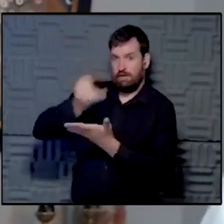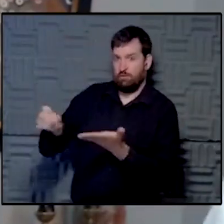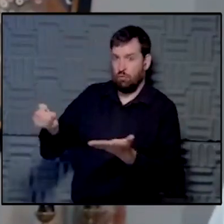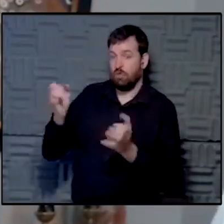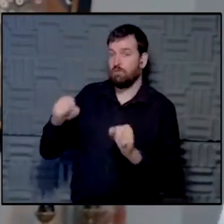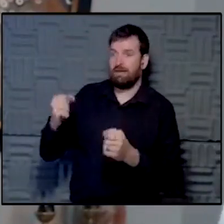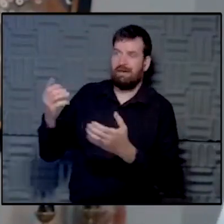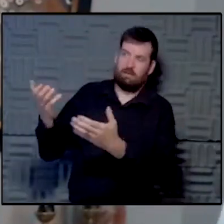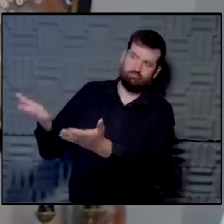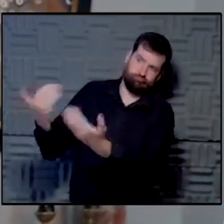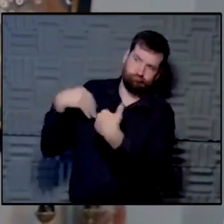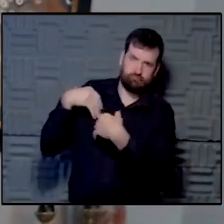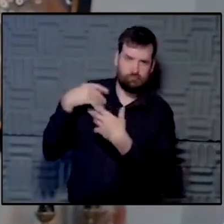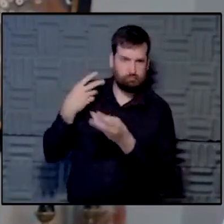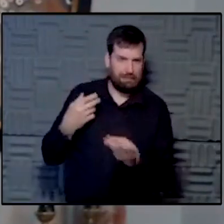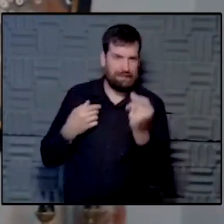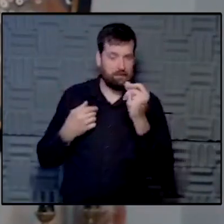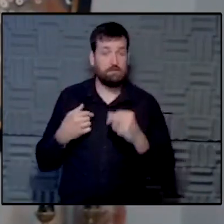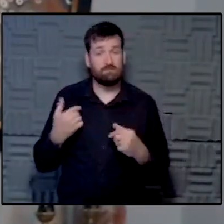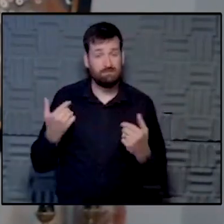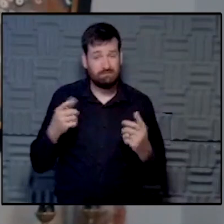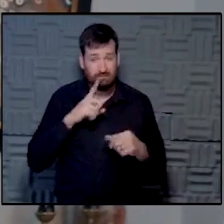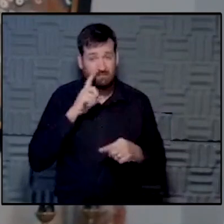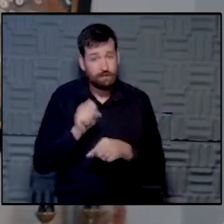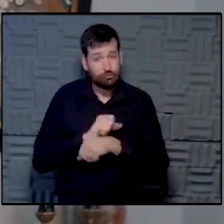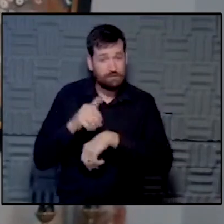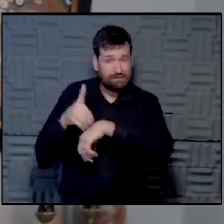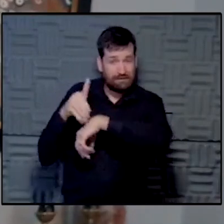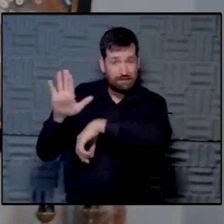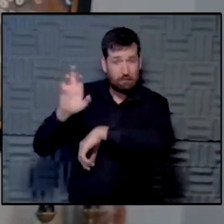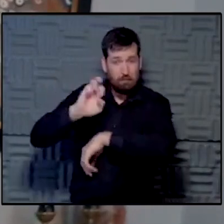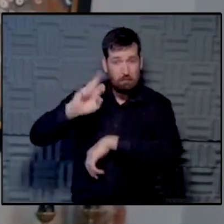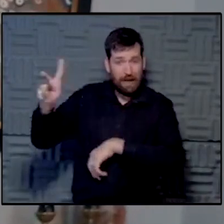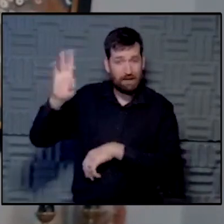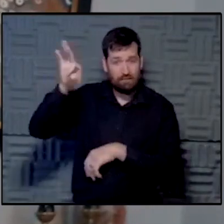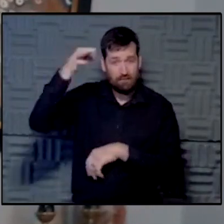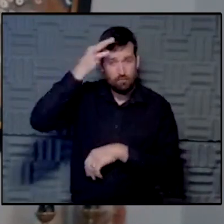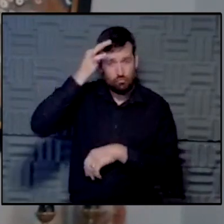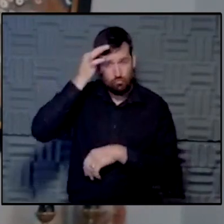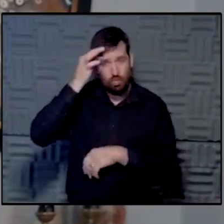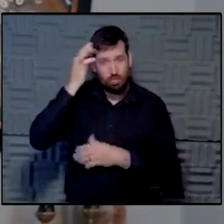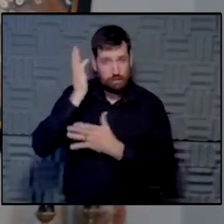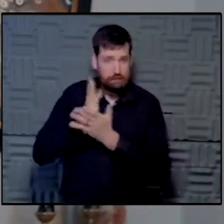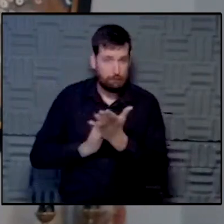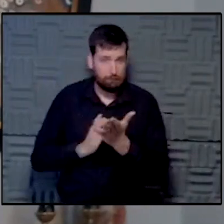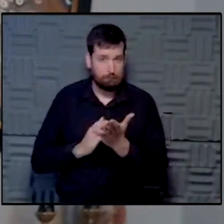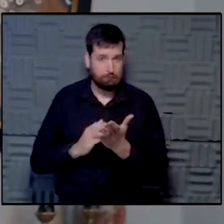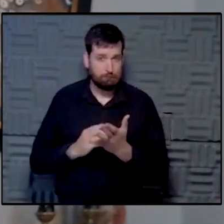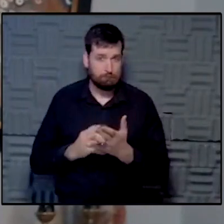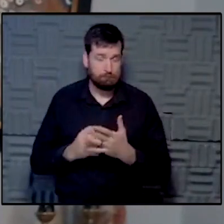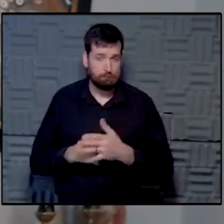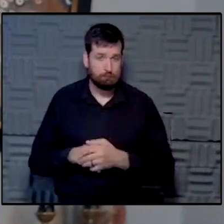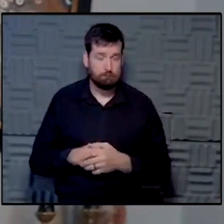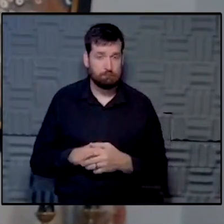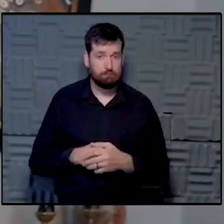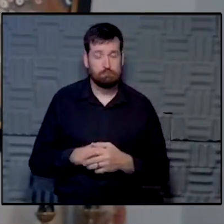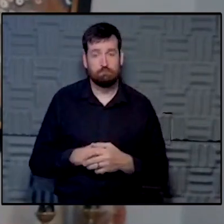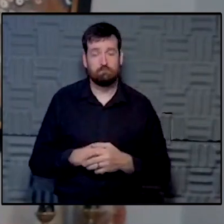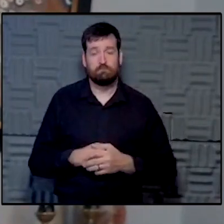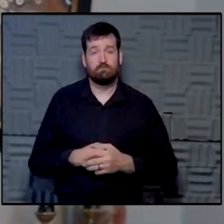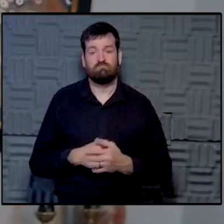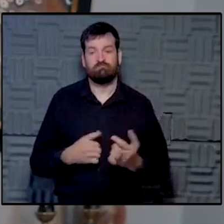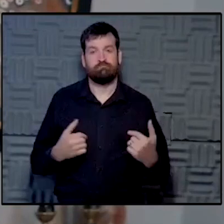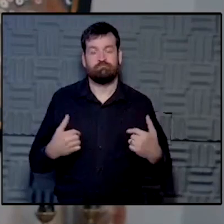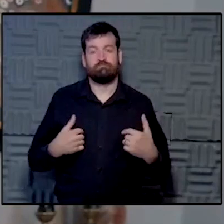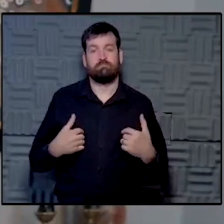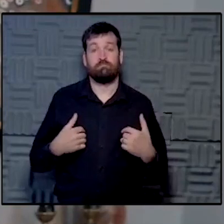delivered instantly. We've actually returned some vaccine to the federal pool to redistribute to those where the uptake is greater. We will